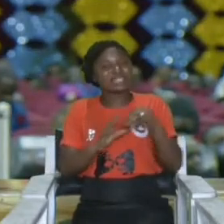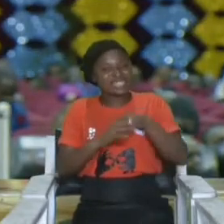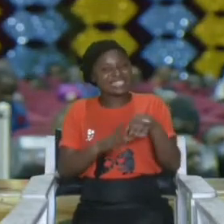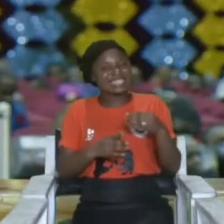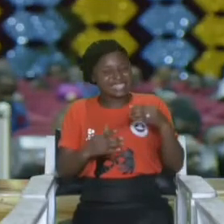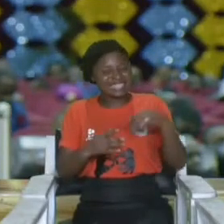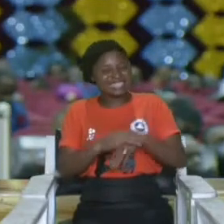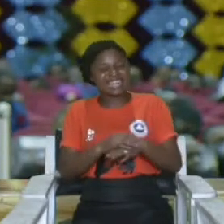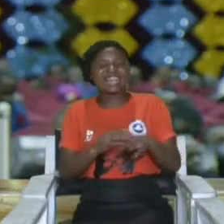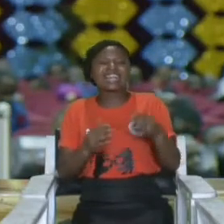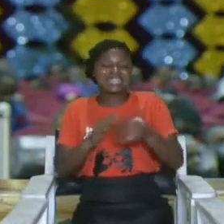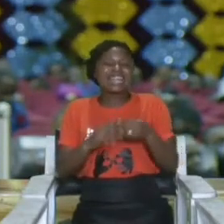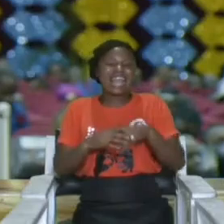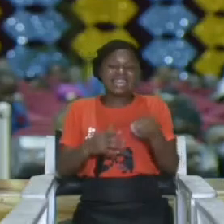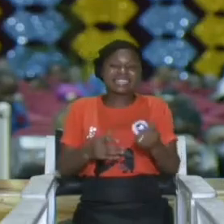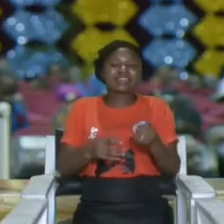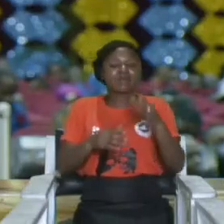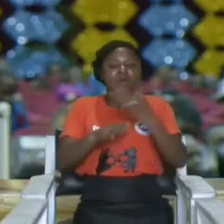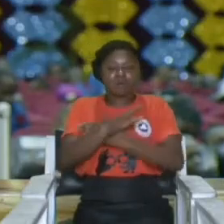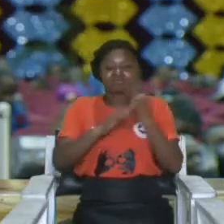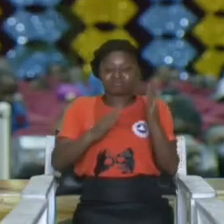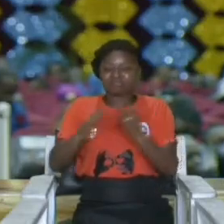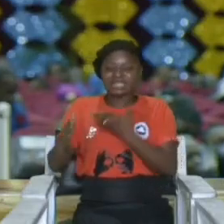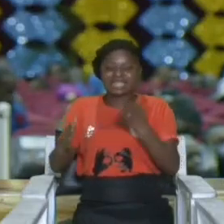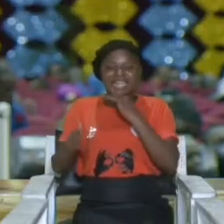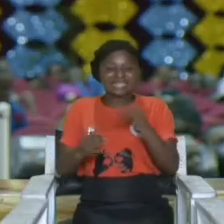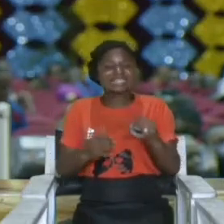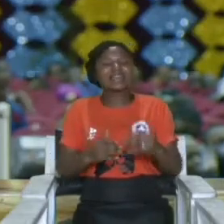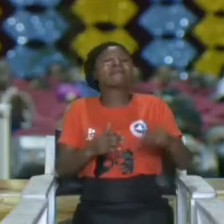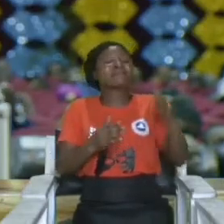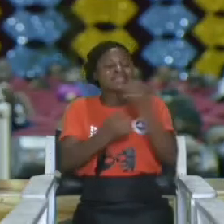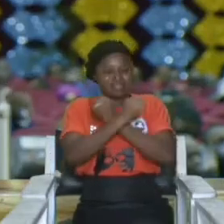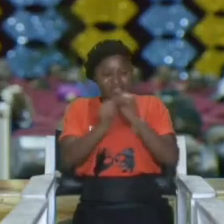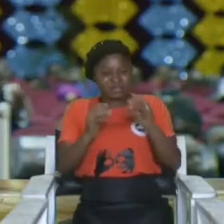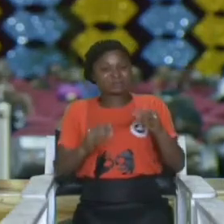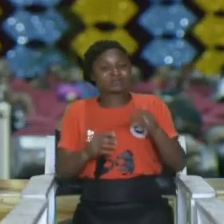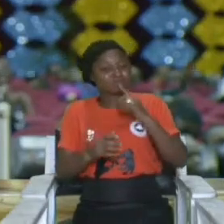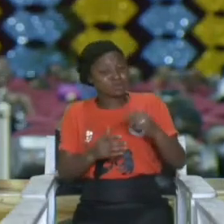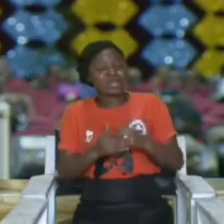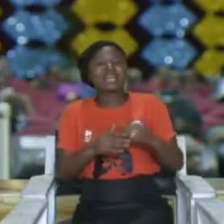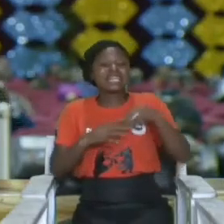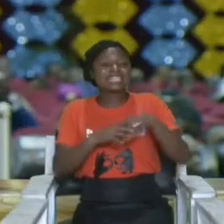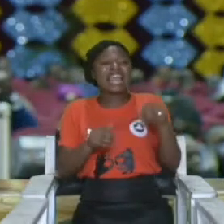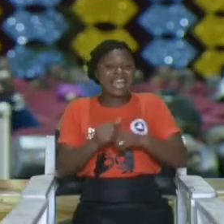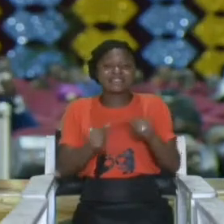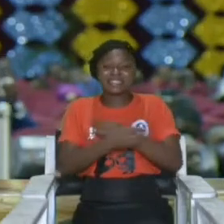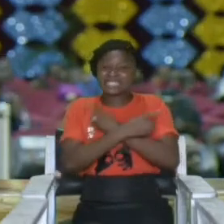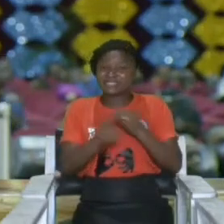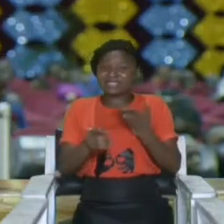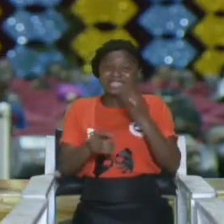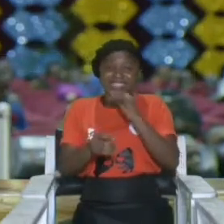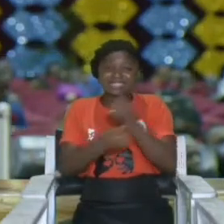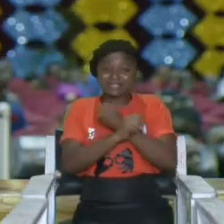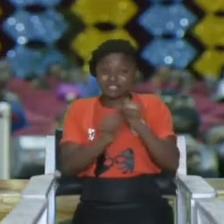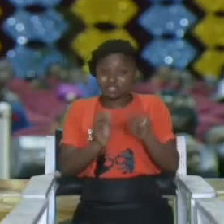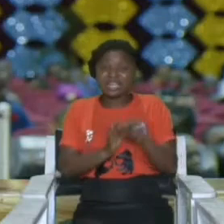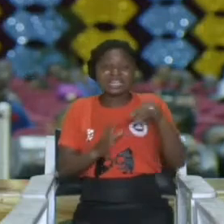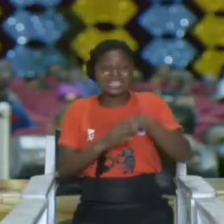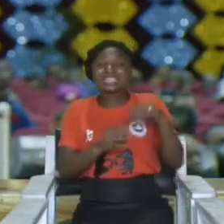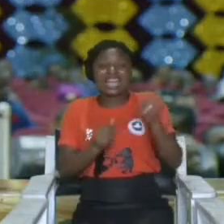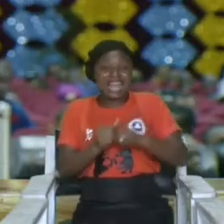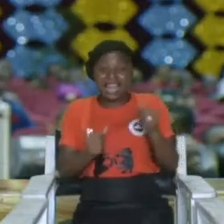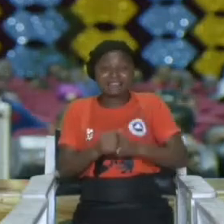every agenda of God, there is salvation. In fact, in every deliverance, there is salvation. In